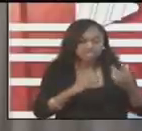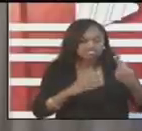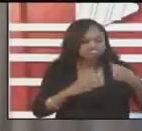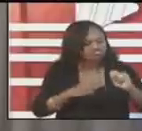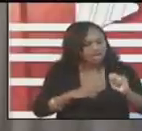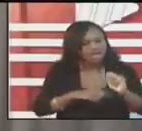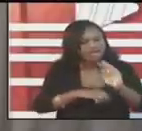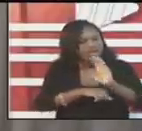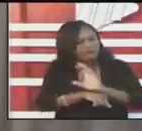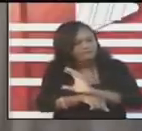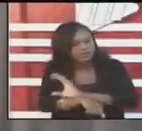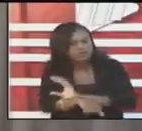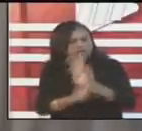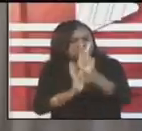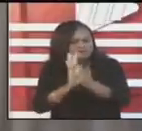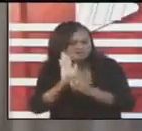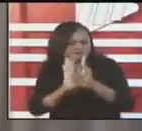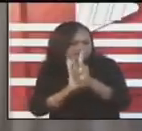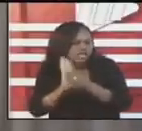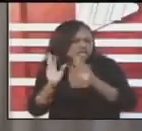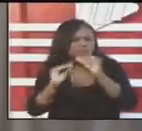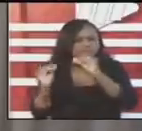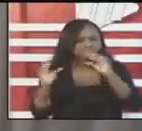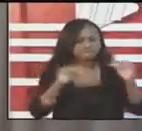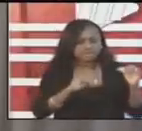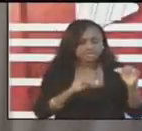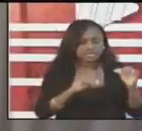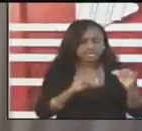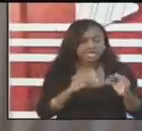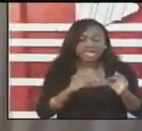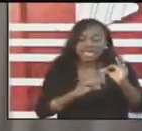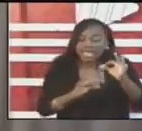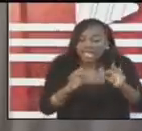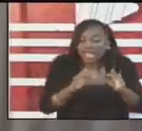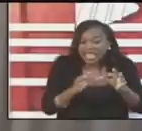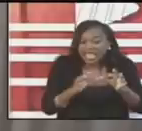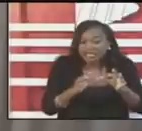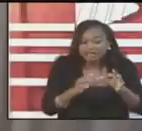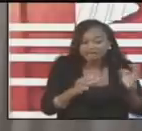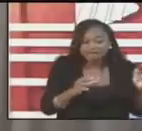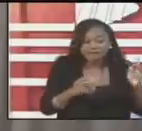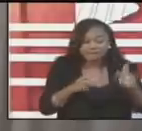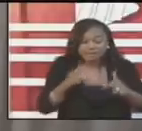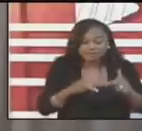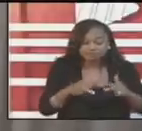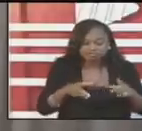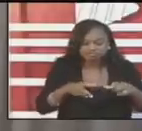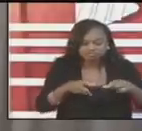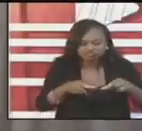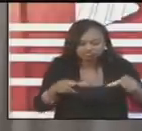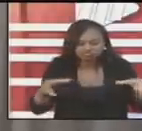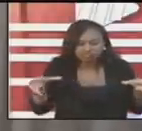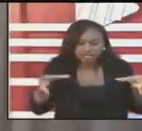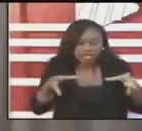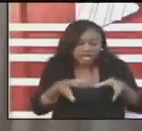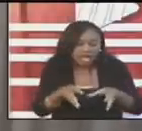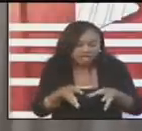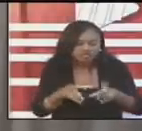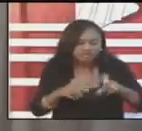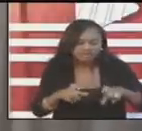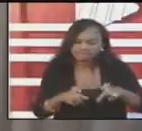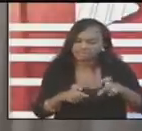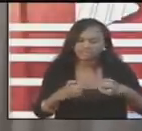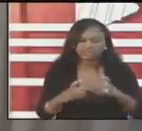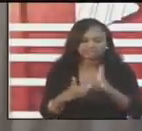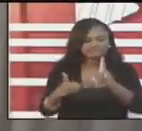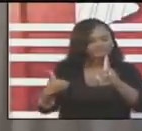forum. But again, once you have congregation, you need to abide by the guidelines, the public health regulations in terms of the spacing,